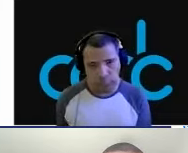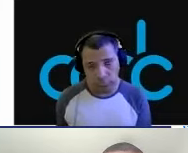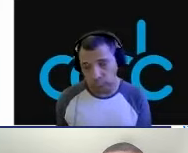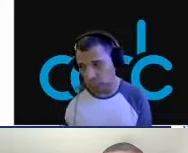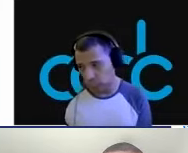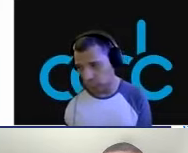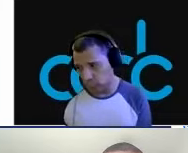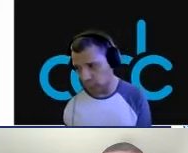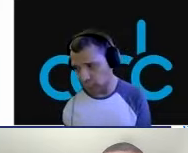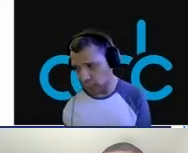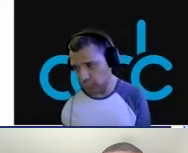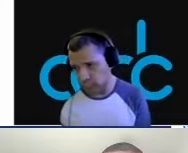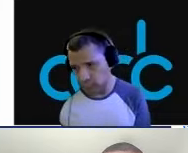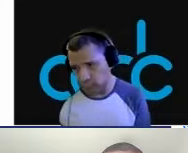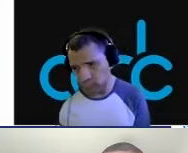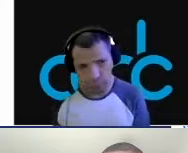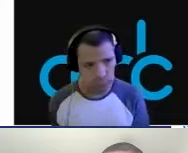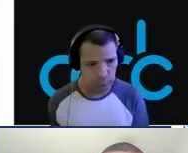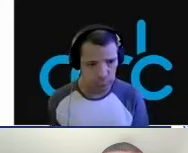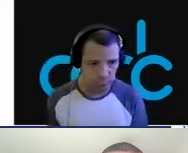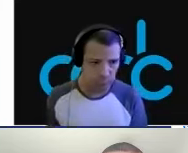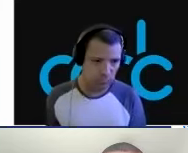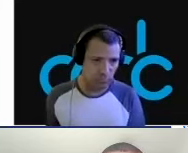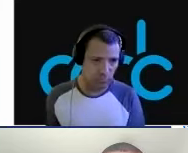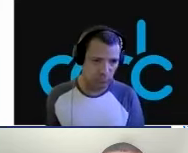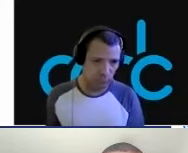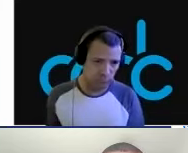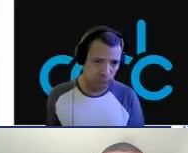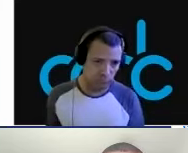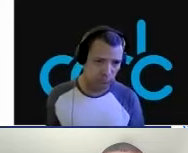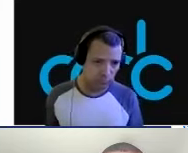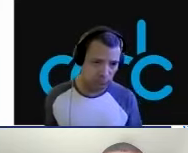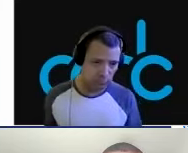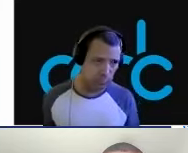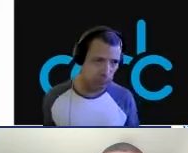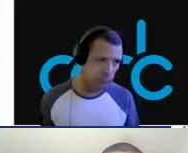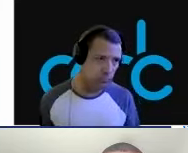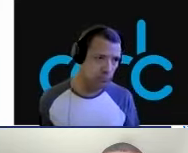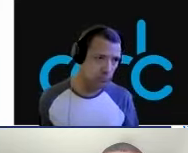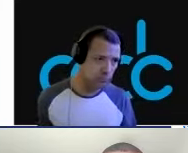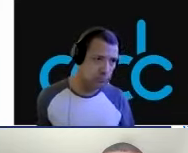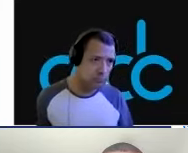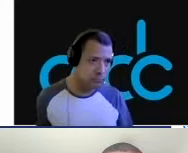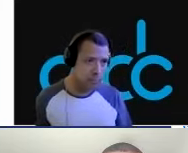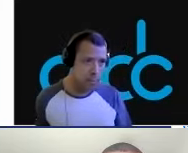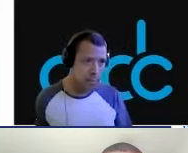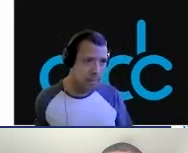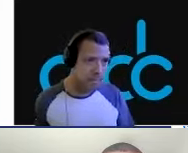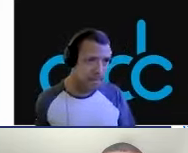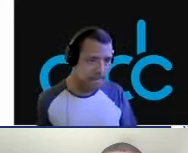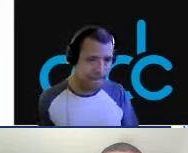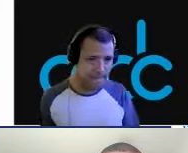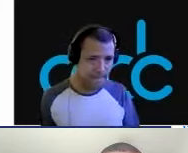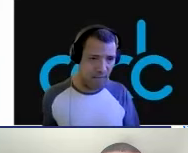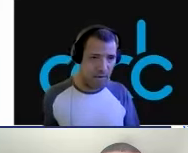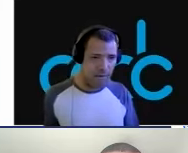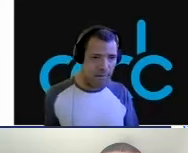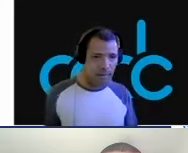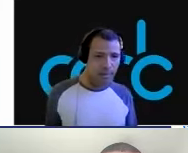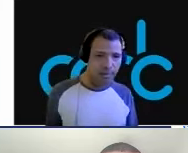collected or shared is very important. So experience is equally as important as the quantitative data that's